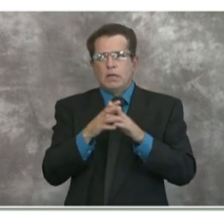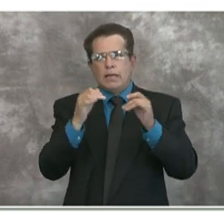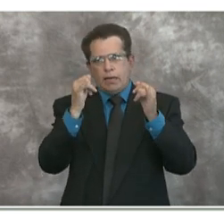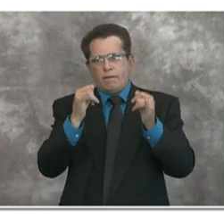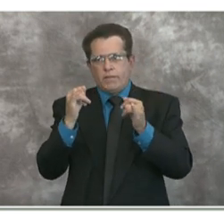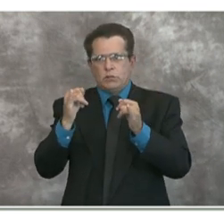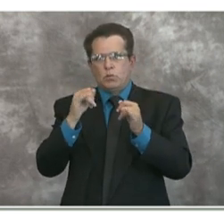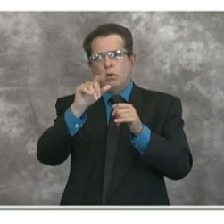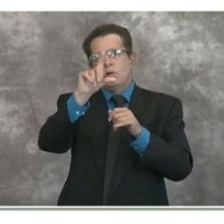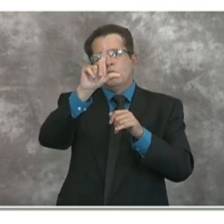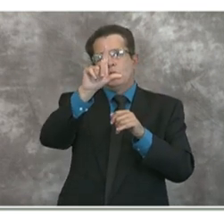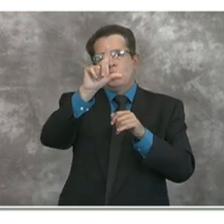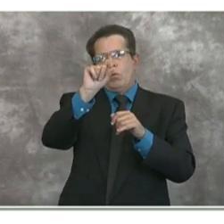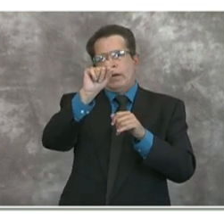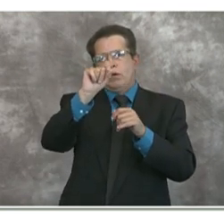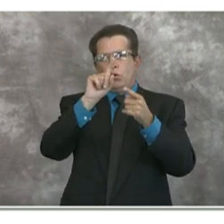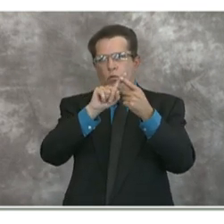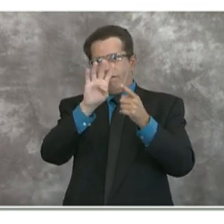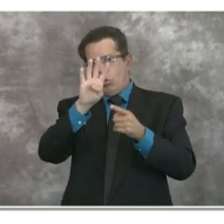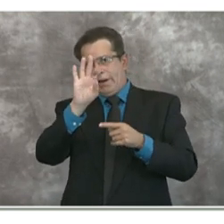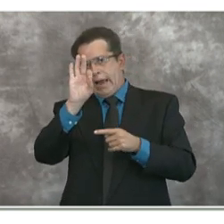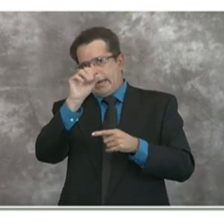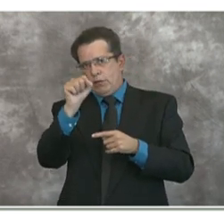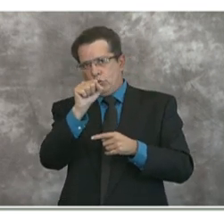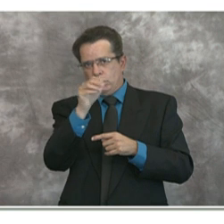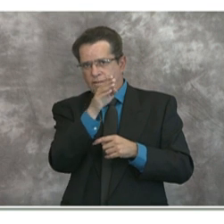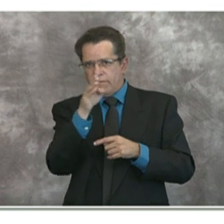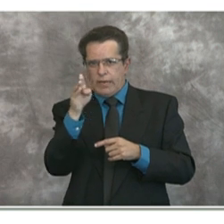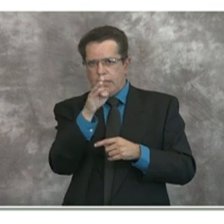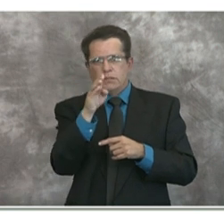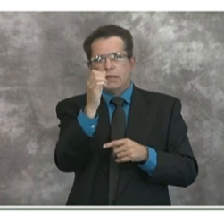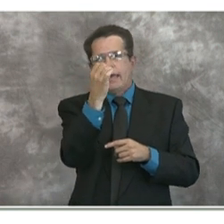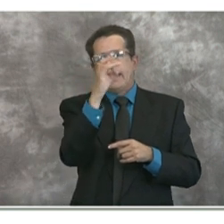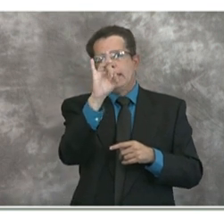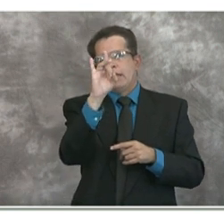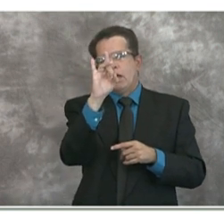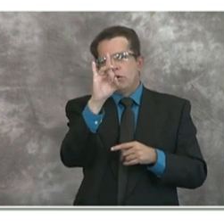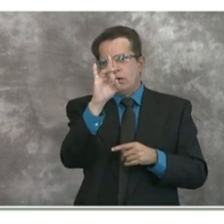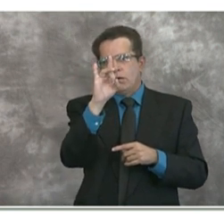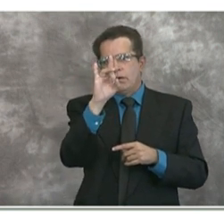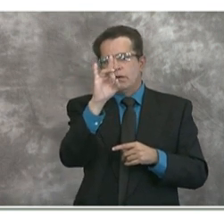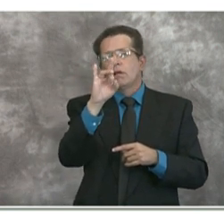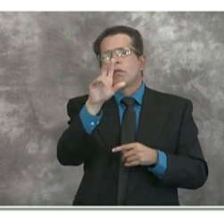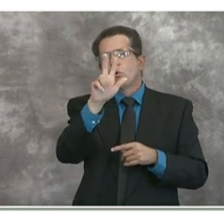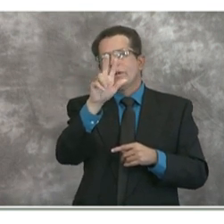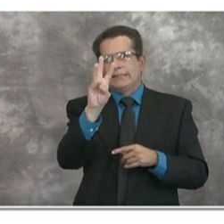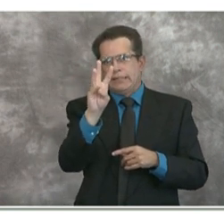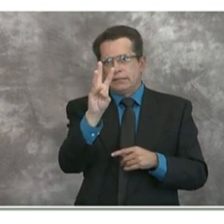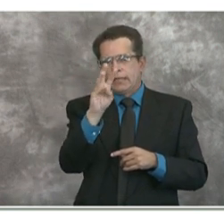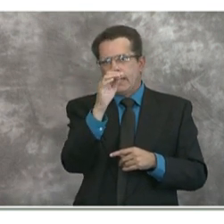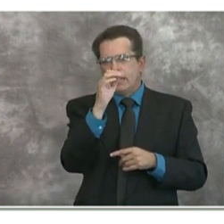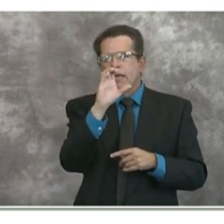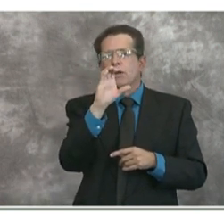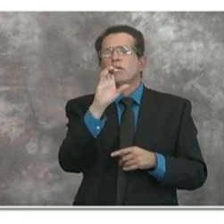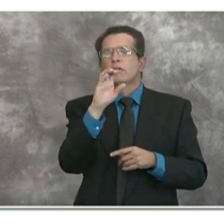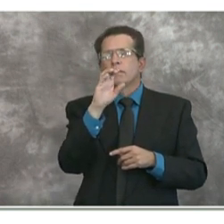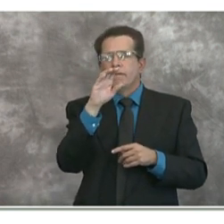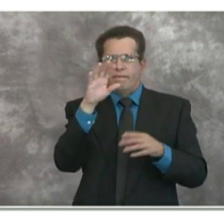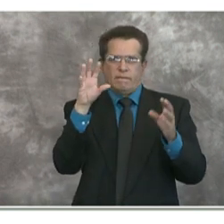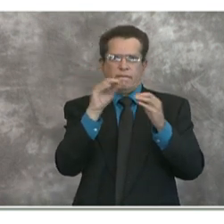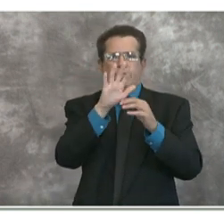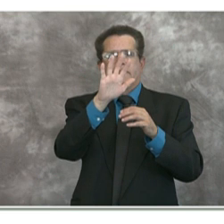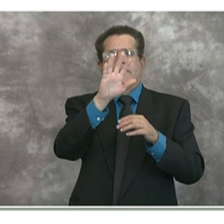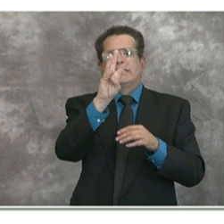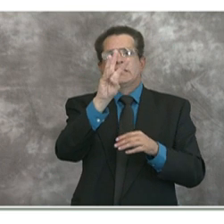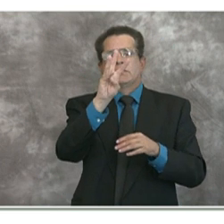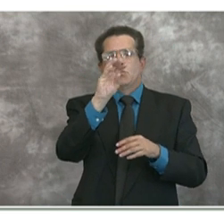individuals 20 to 49 years of age, there are 1,836, which is 52% of the total